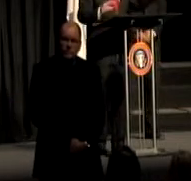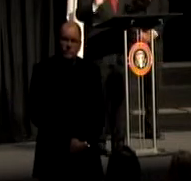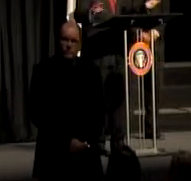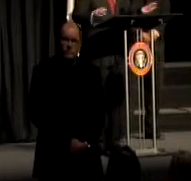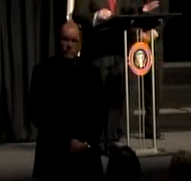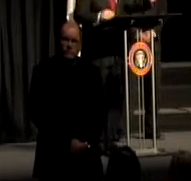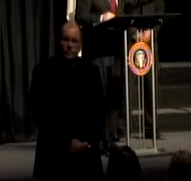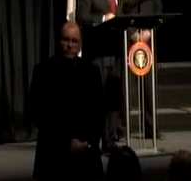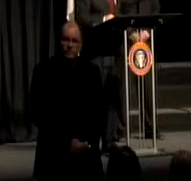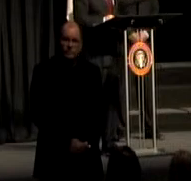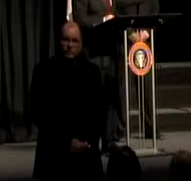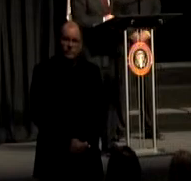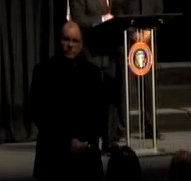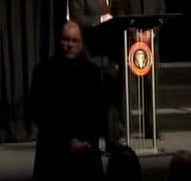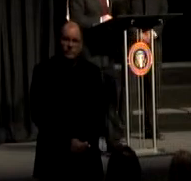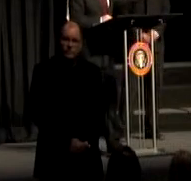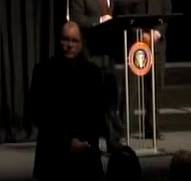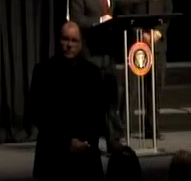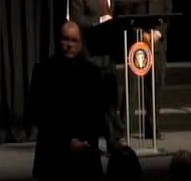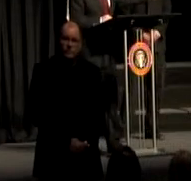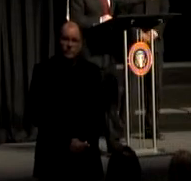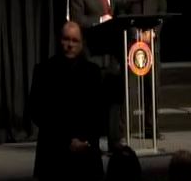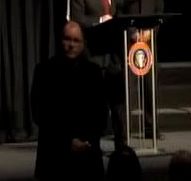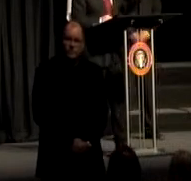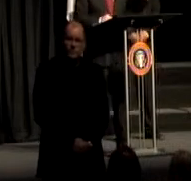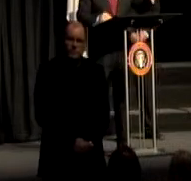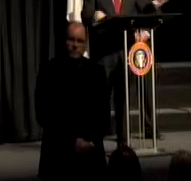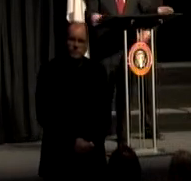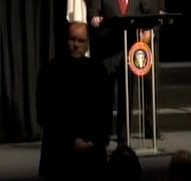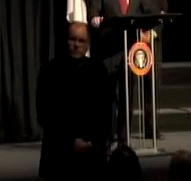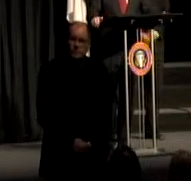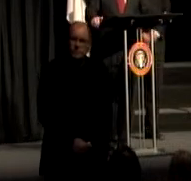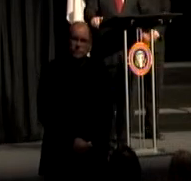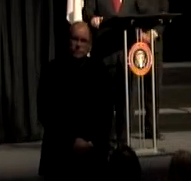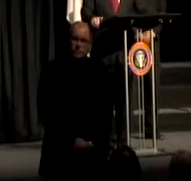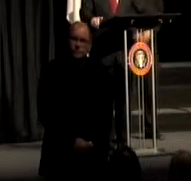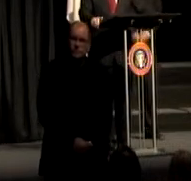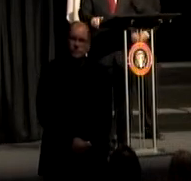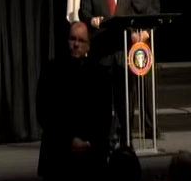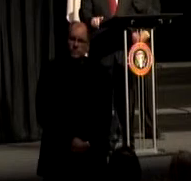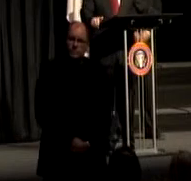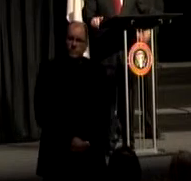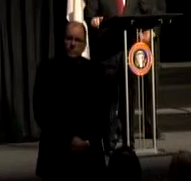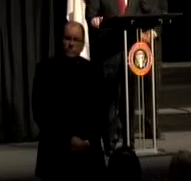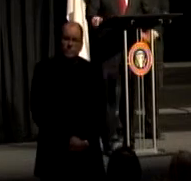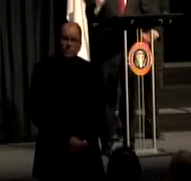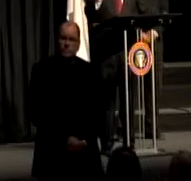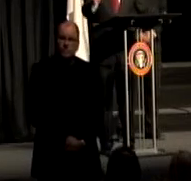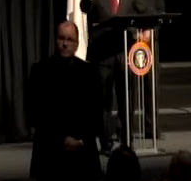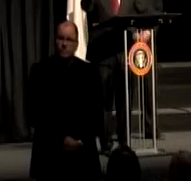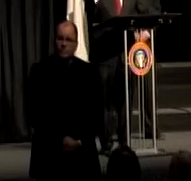would say let's sell everything and move into a school and pay a monthly debt so we can do more things for the Jesus Christ why